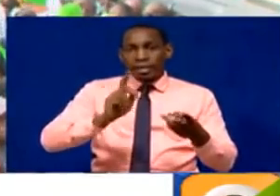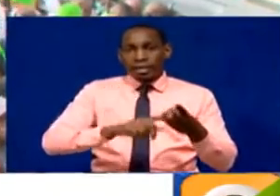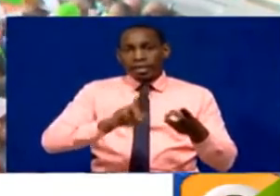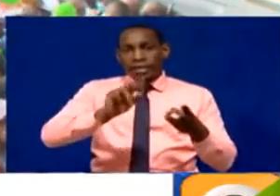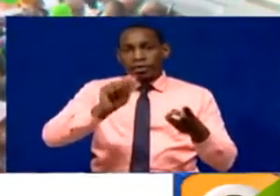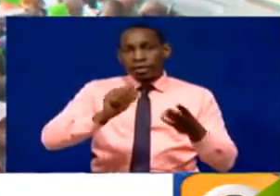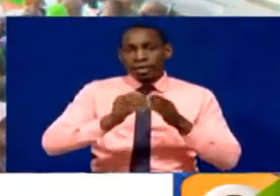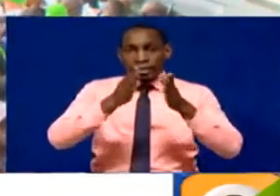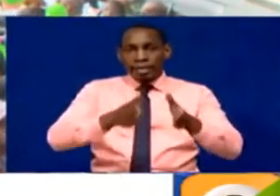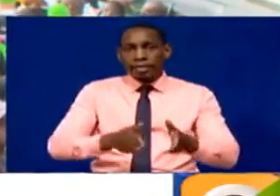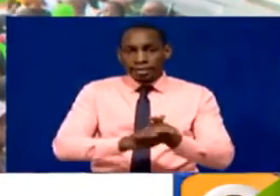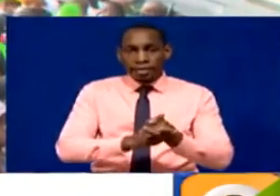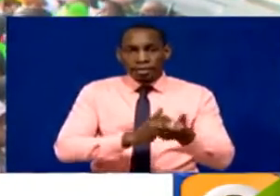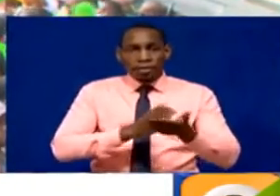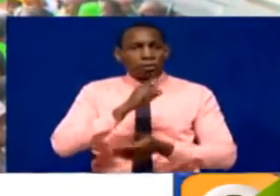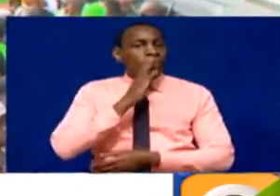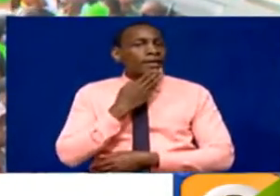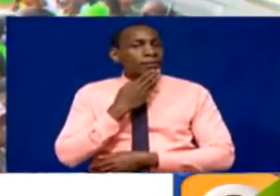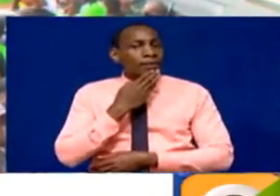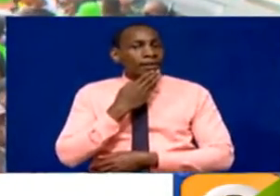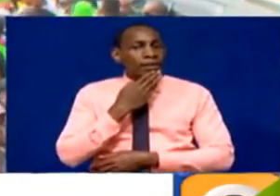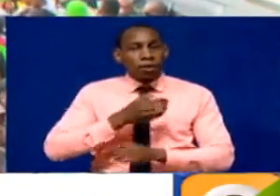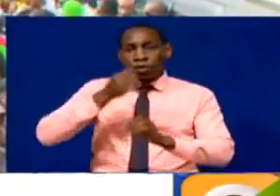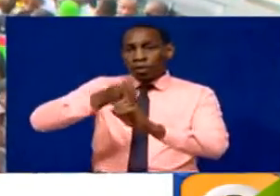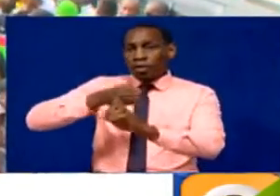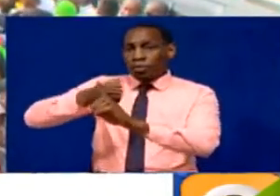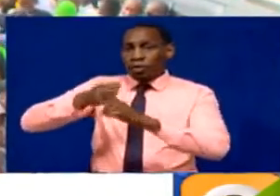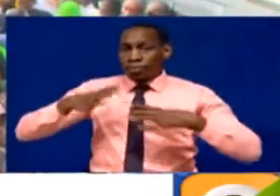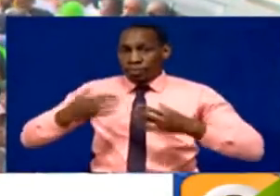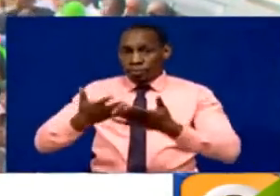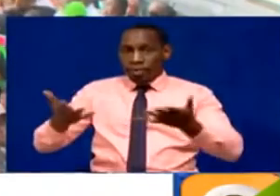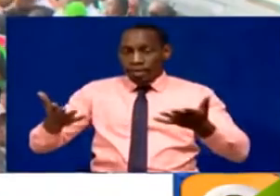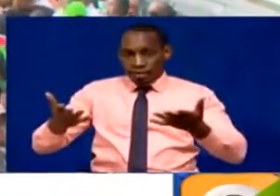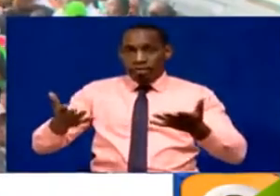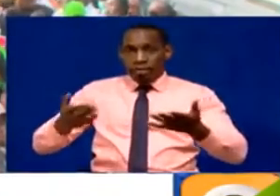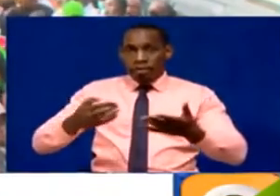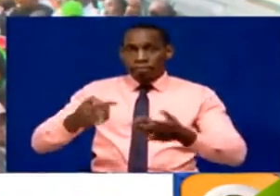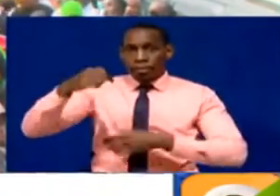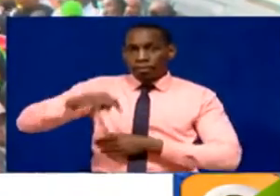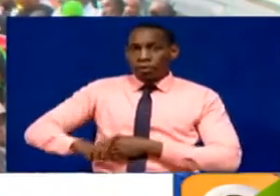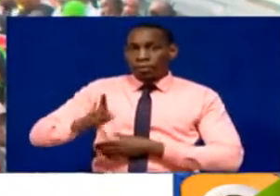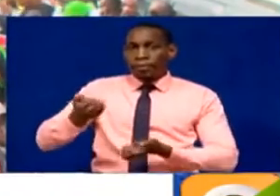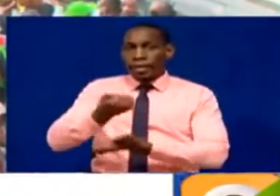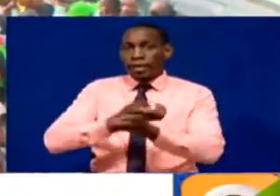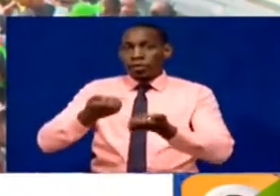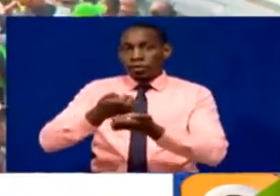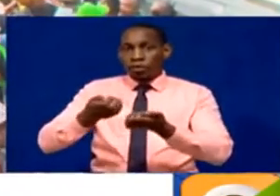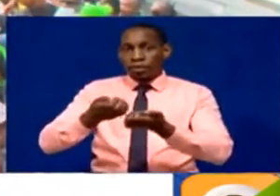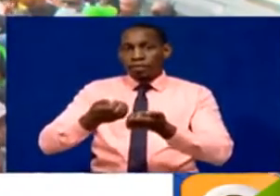UDA. The leaders, led by Musalia Mudavadi, rallied their supporters behind the bottom-up economic model.